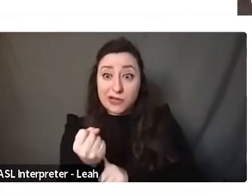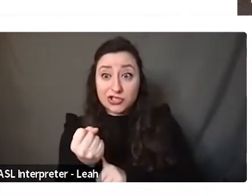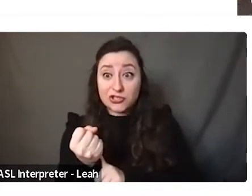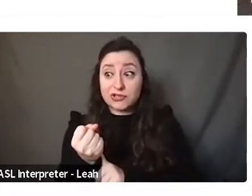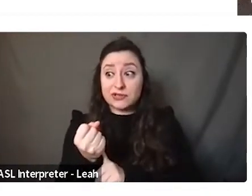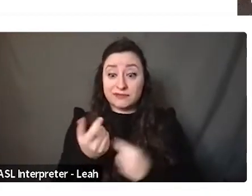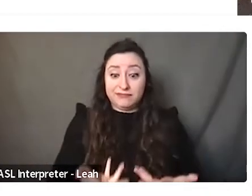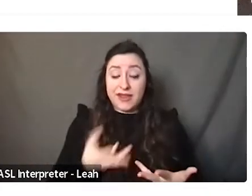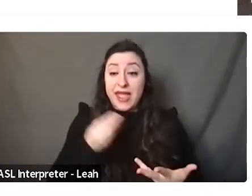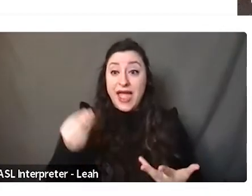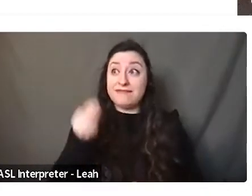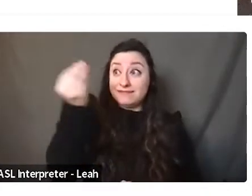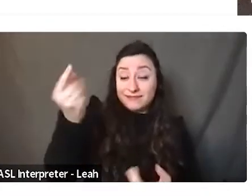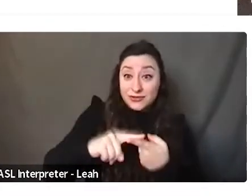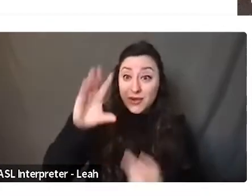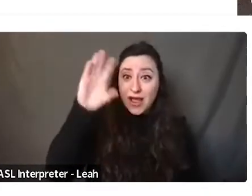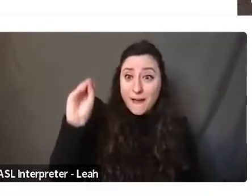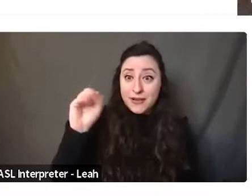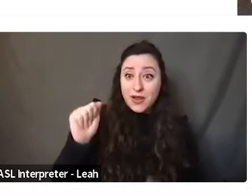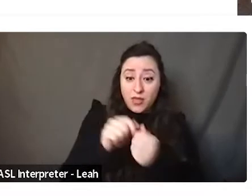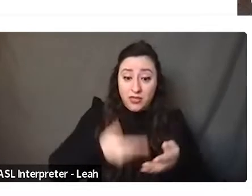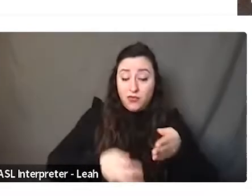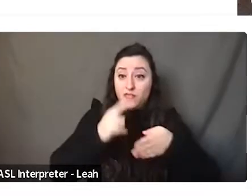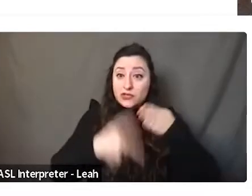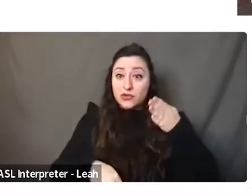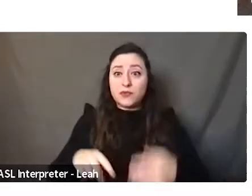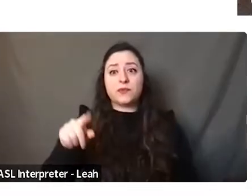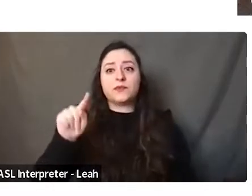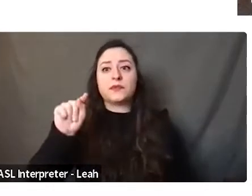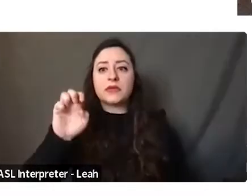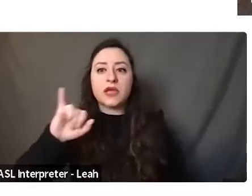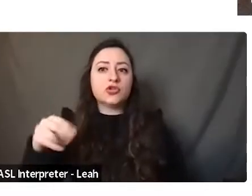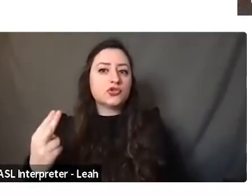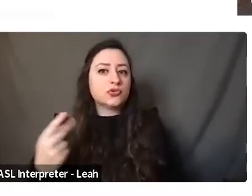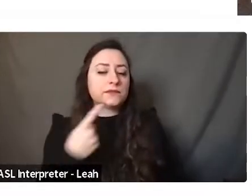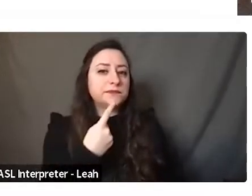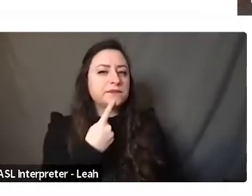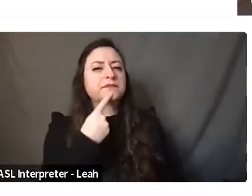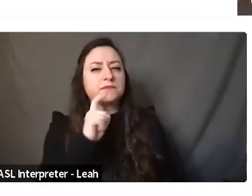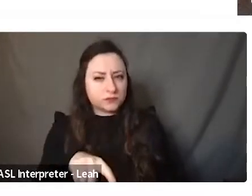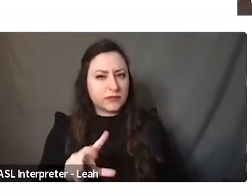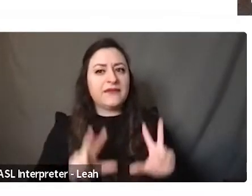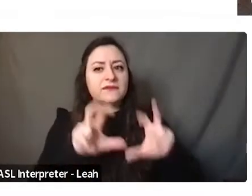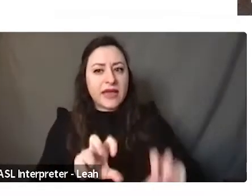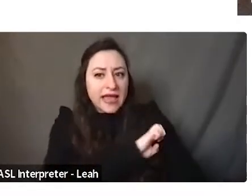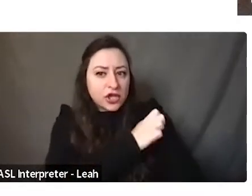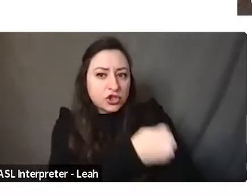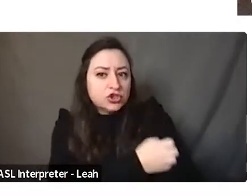were presented with these results? And Teju suggested, well, I think we should invest time and energy researching